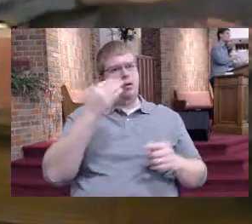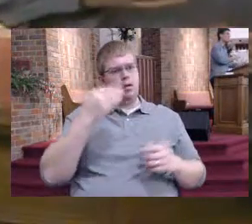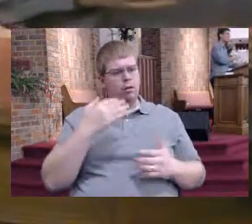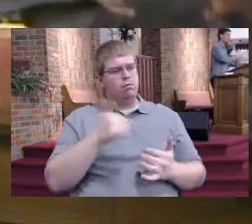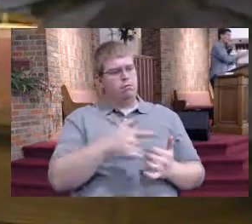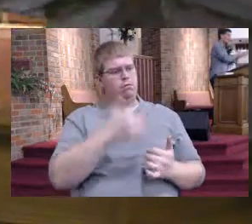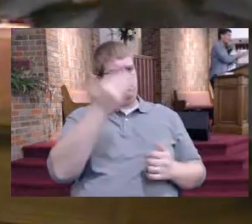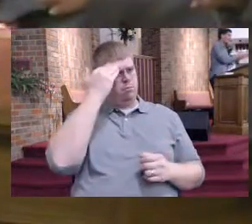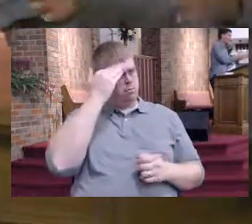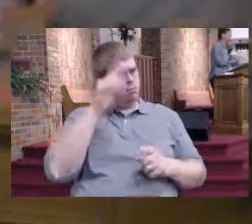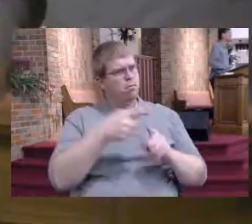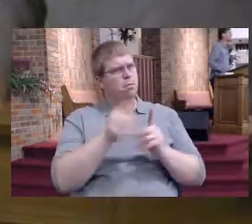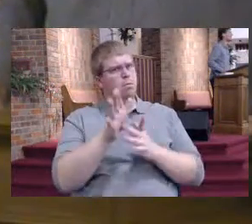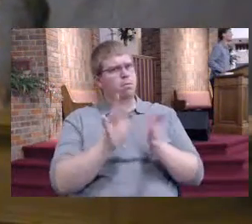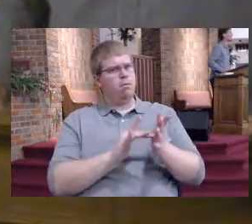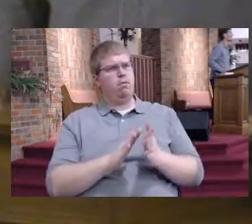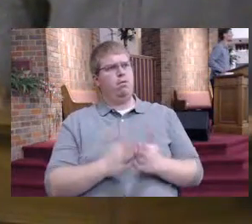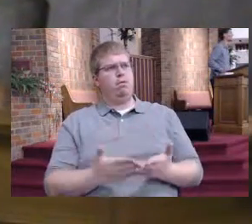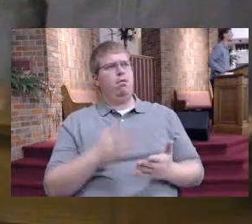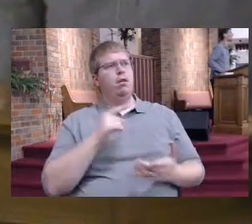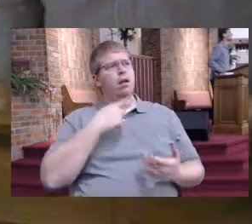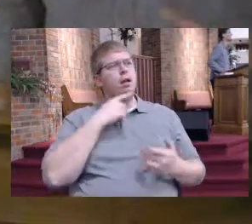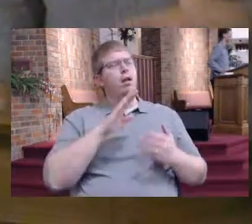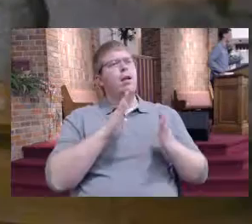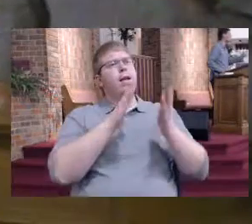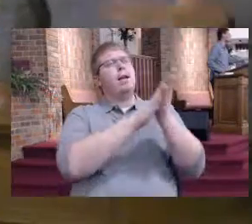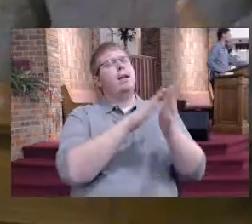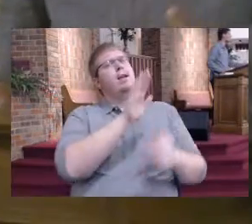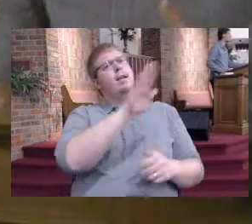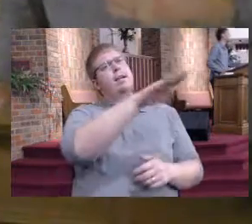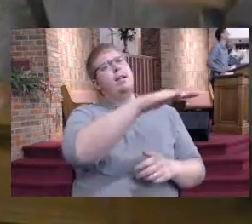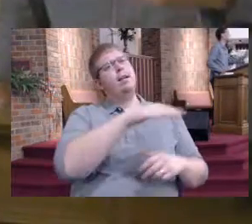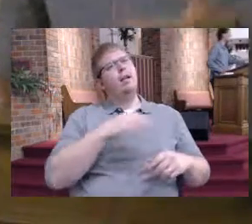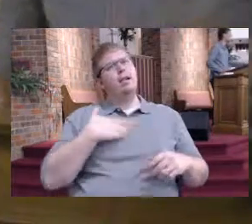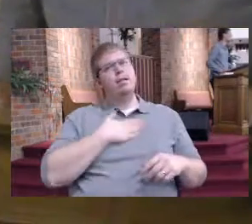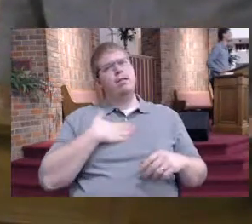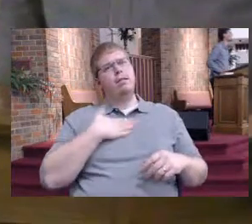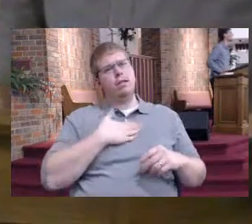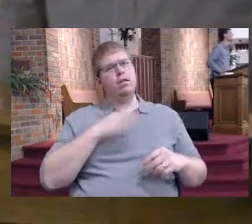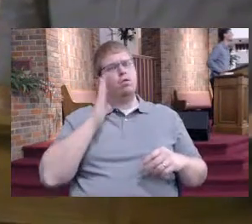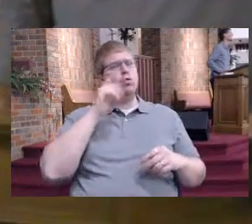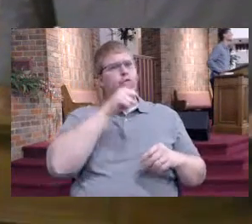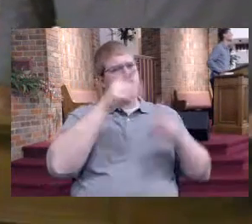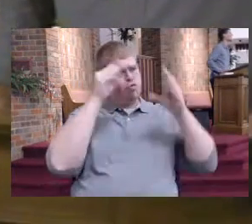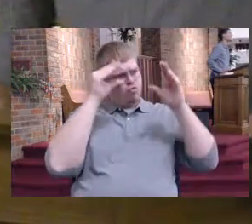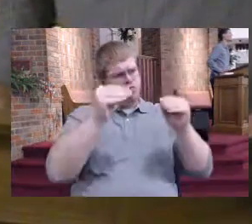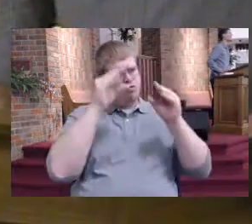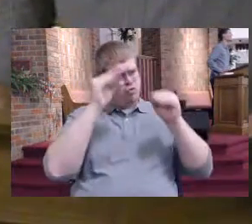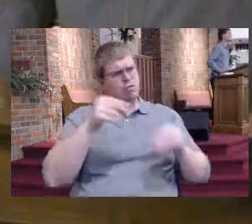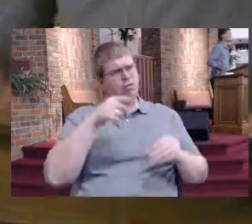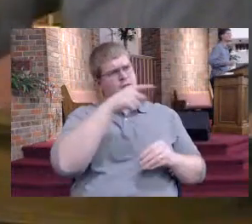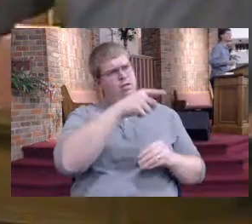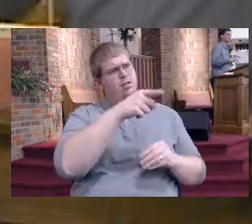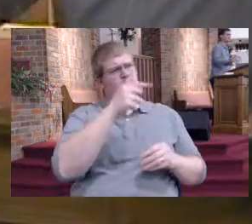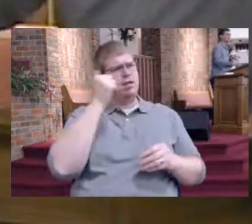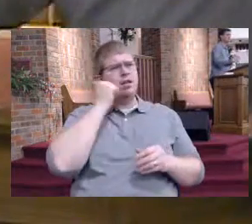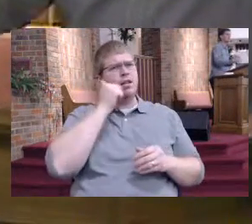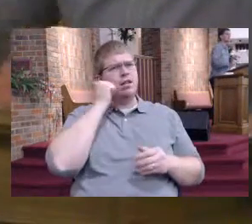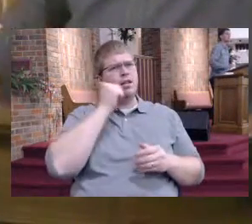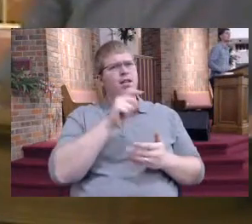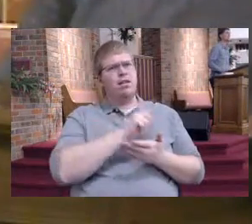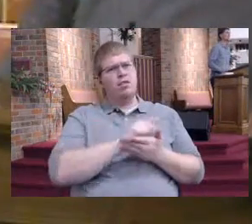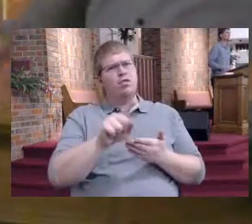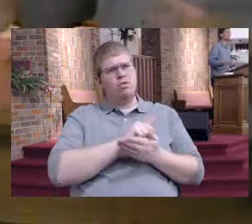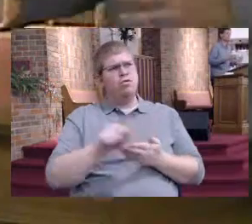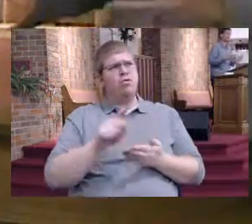him in that time, while we couldn't get there, for him to teach them and go there every week in order to continue